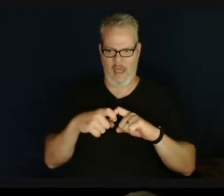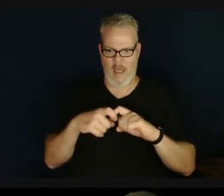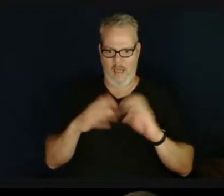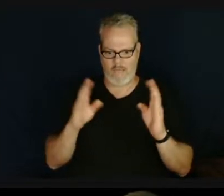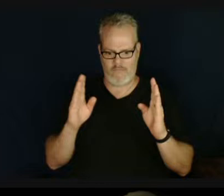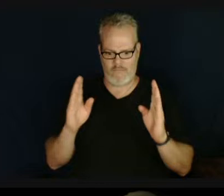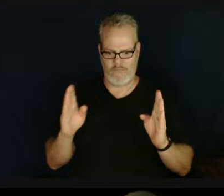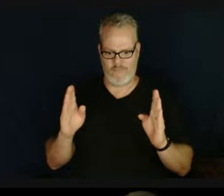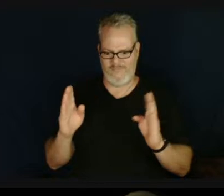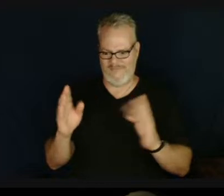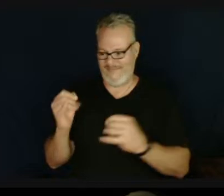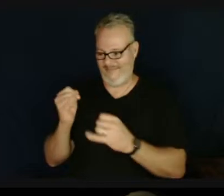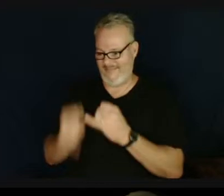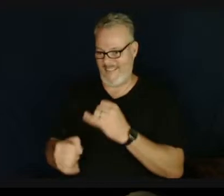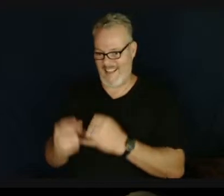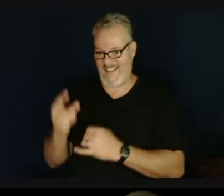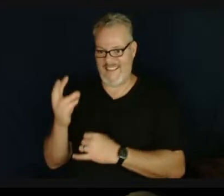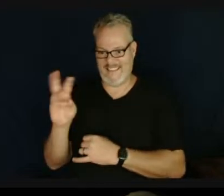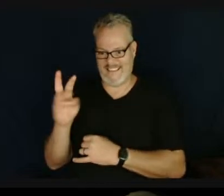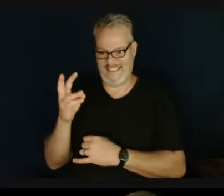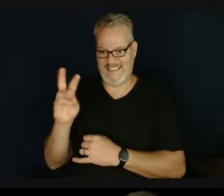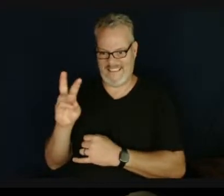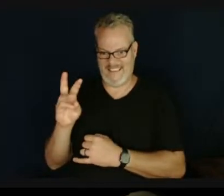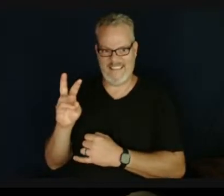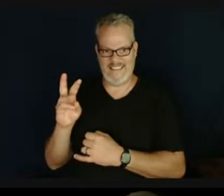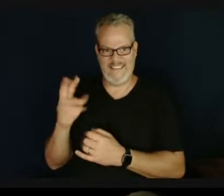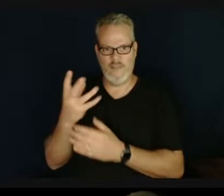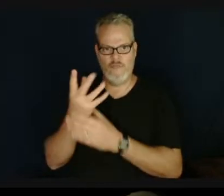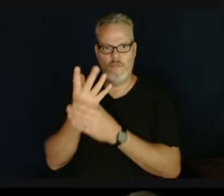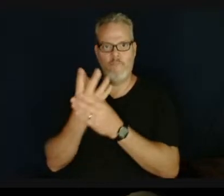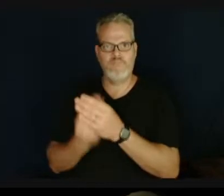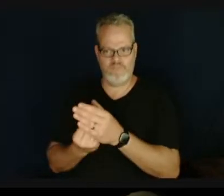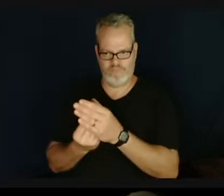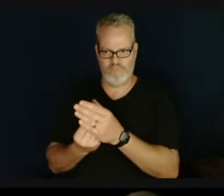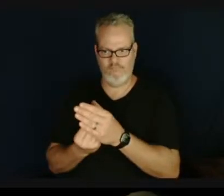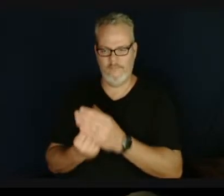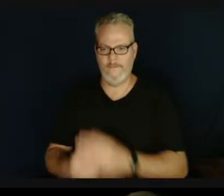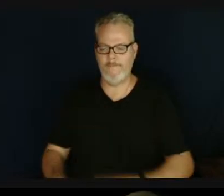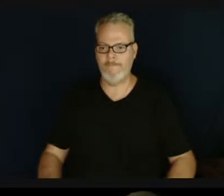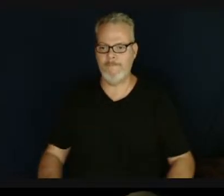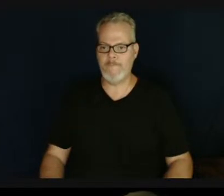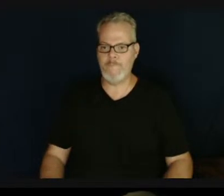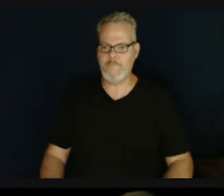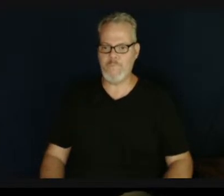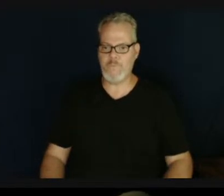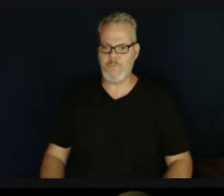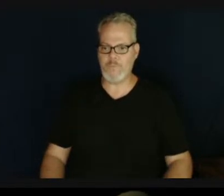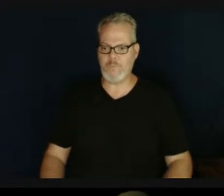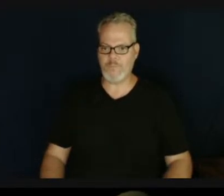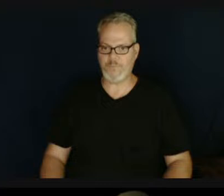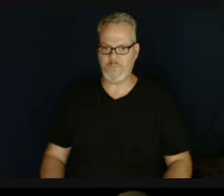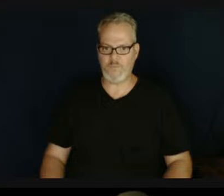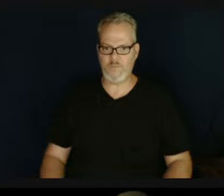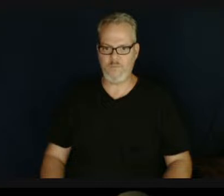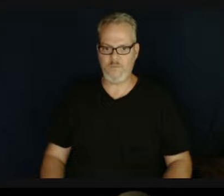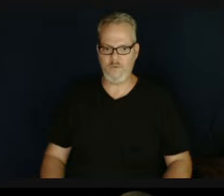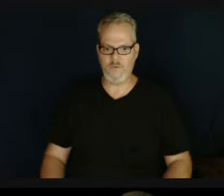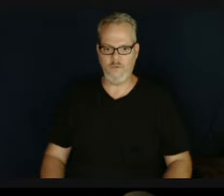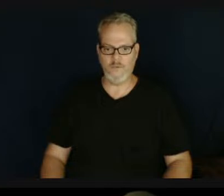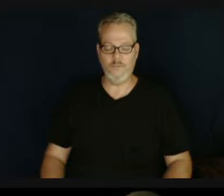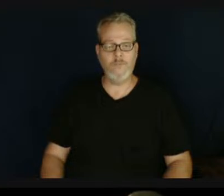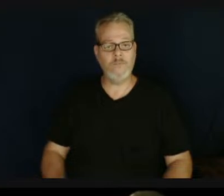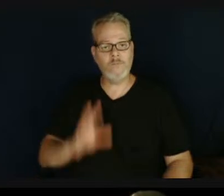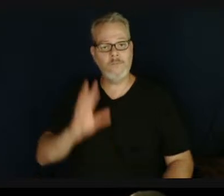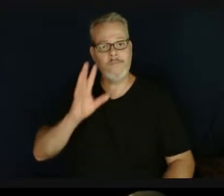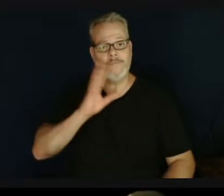had that last 1,500-foot fountain before it also dropped back down right there. This is a little bit more about the pattern, and